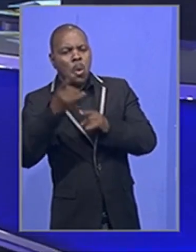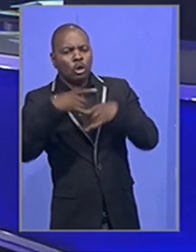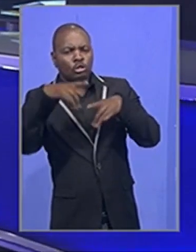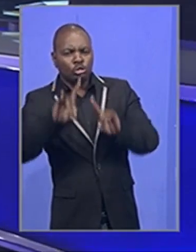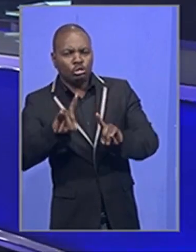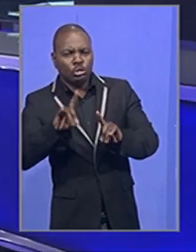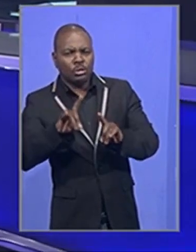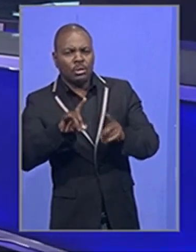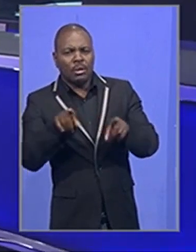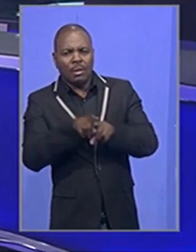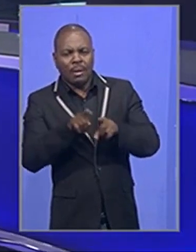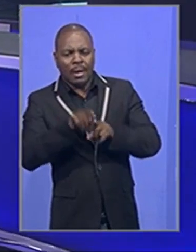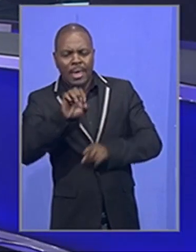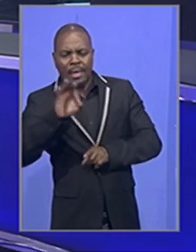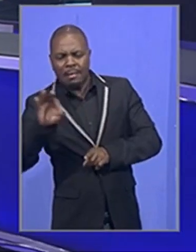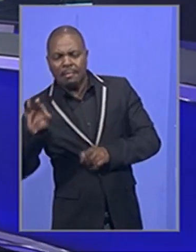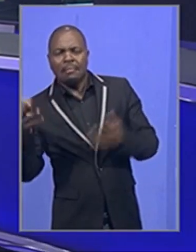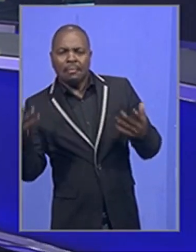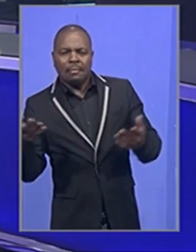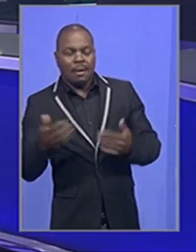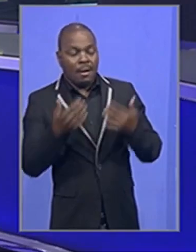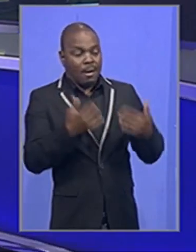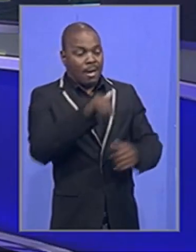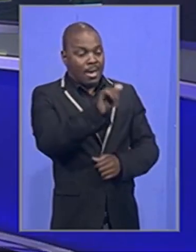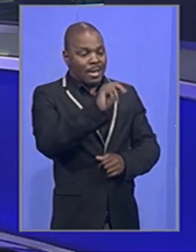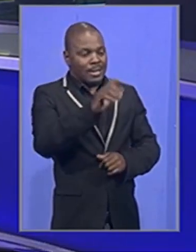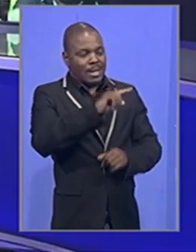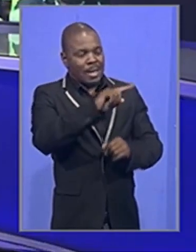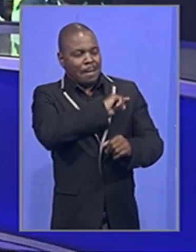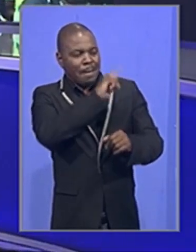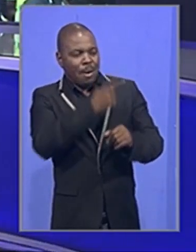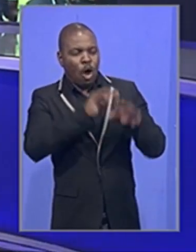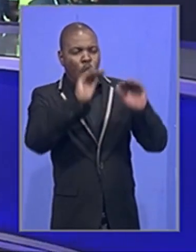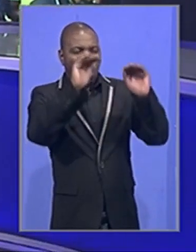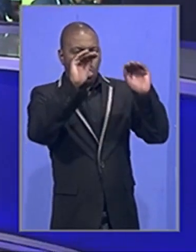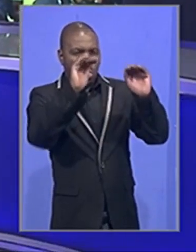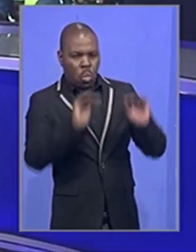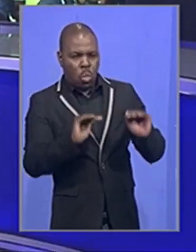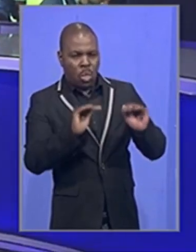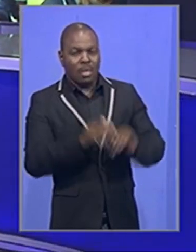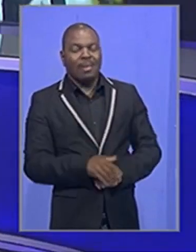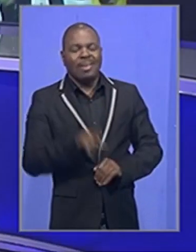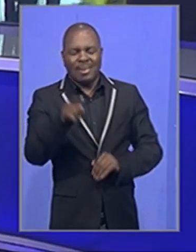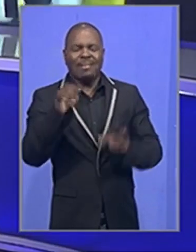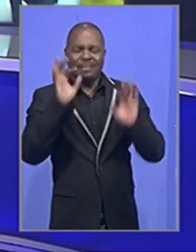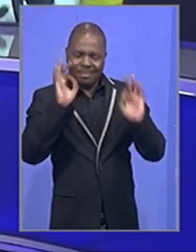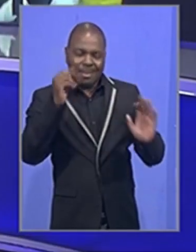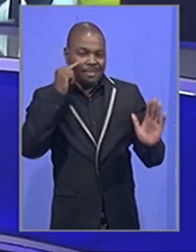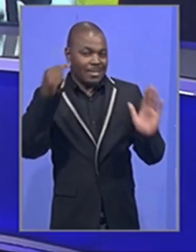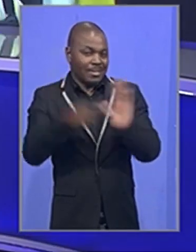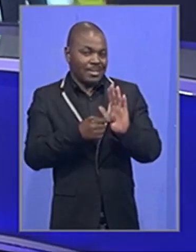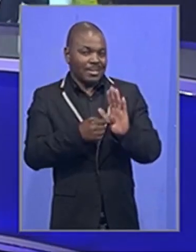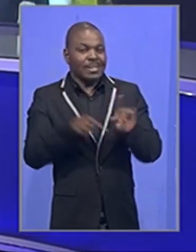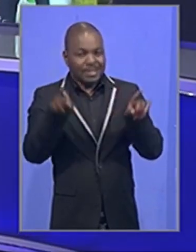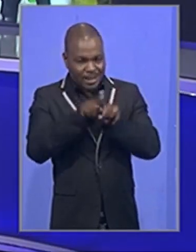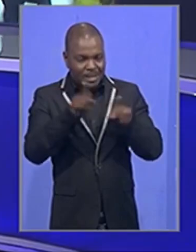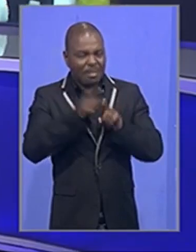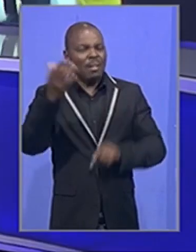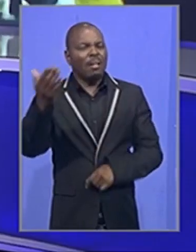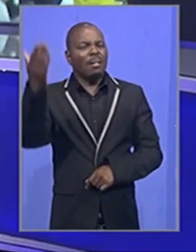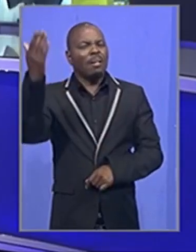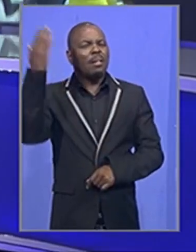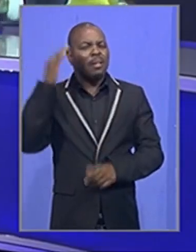ho kenyeletswa le EFF mme matla a ANC a theohile sena se paka hantle mme se tsamaisana le dikgetho tse fitileng